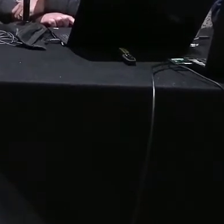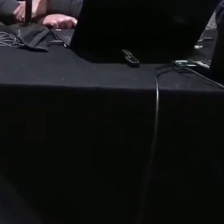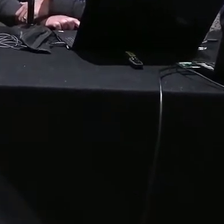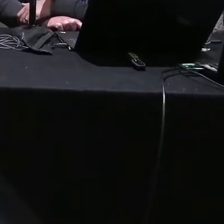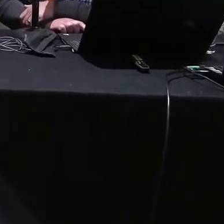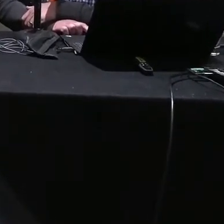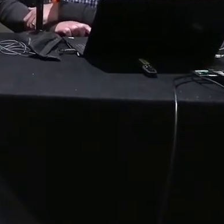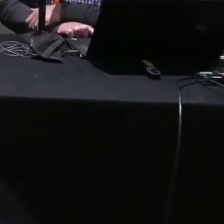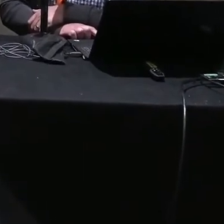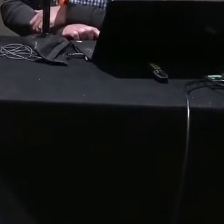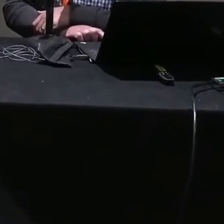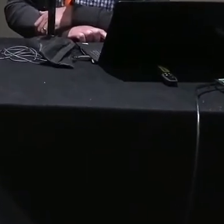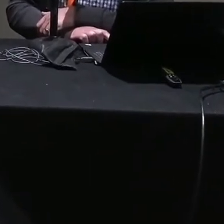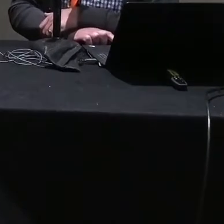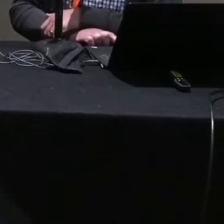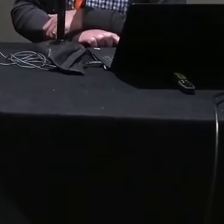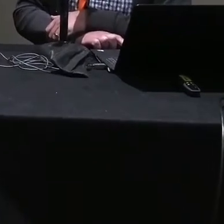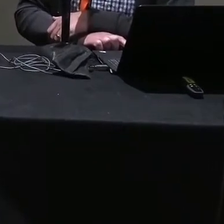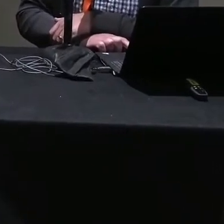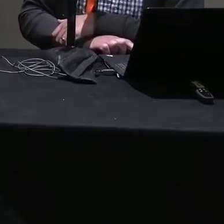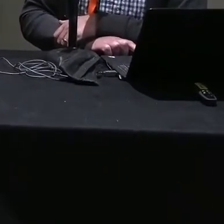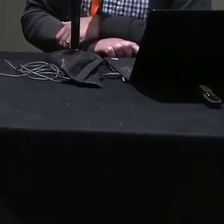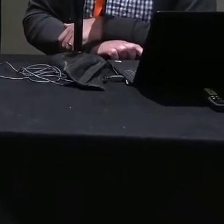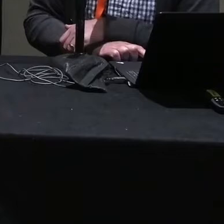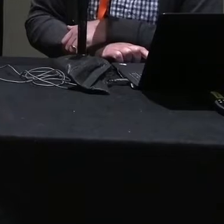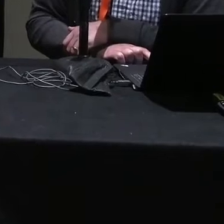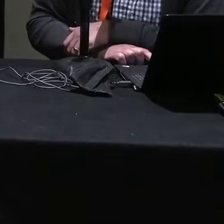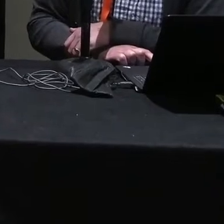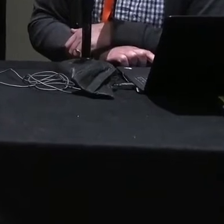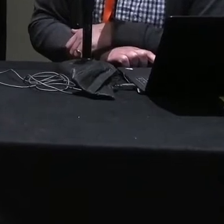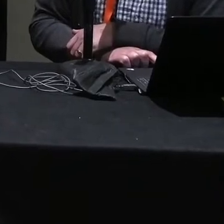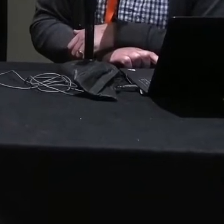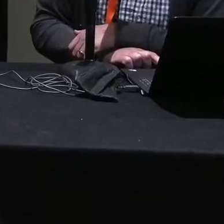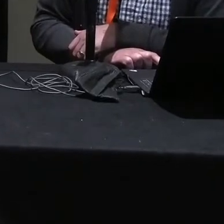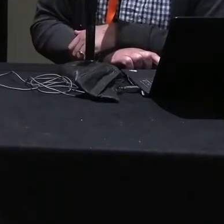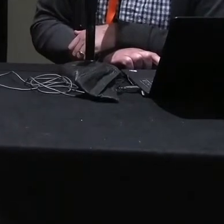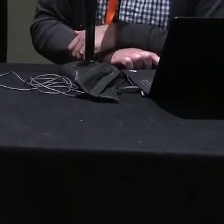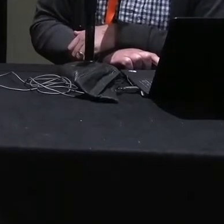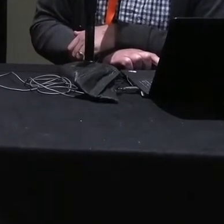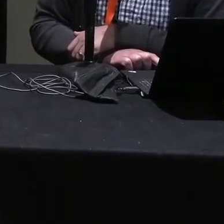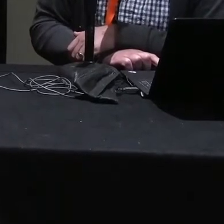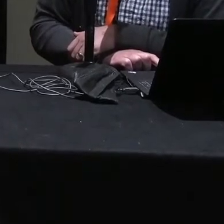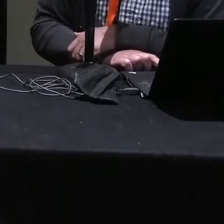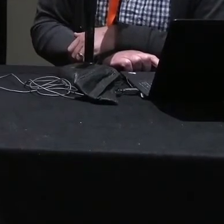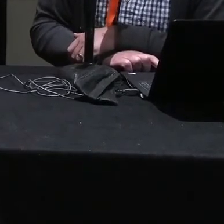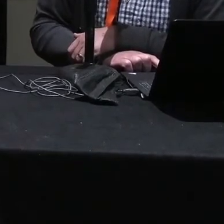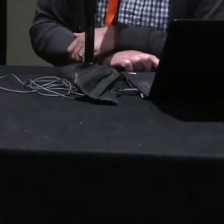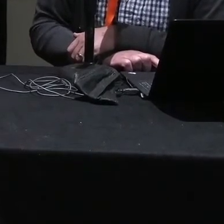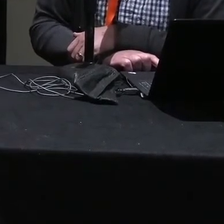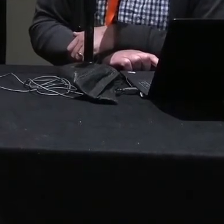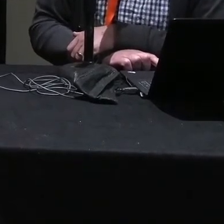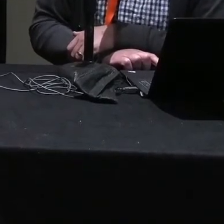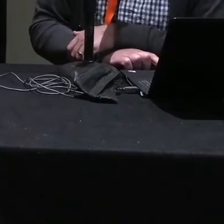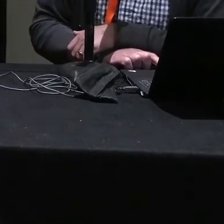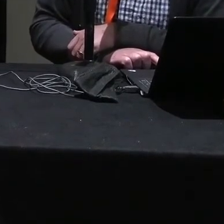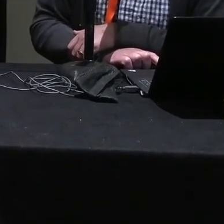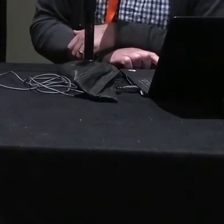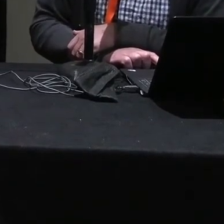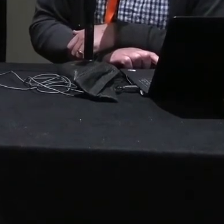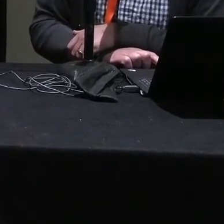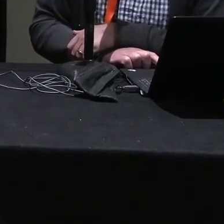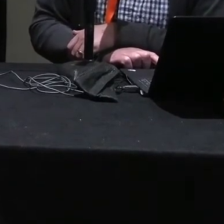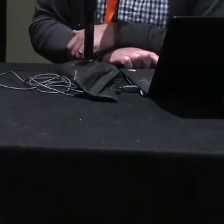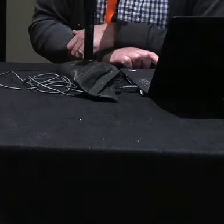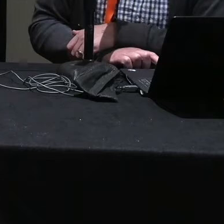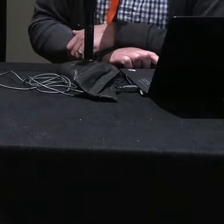the great artists that we have here. We were just talking, Cotter Smith is among several actors I